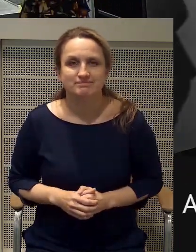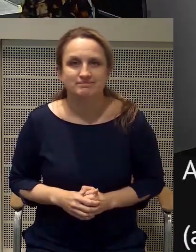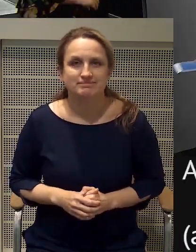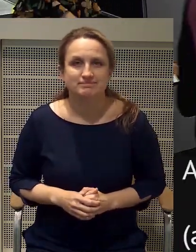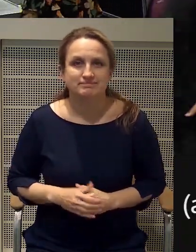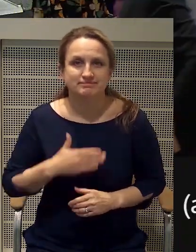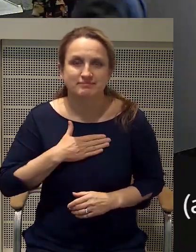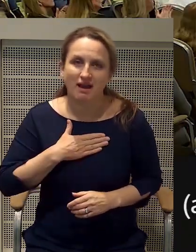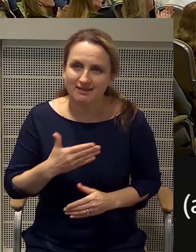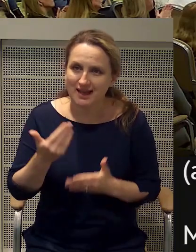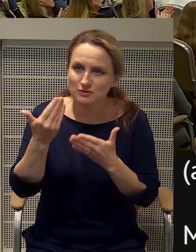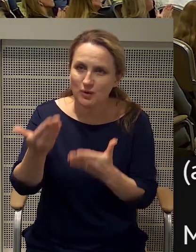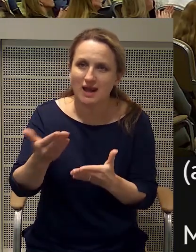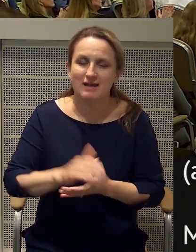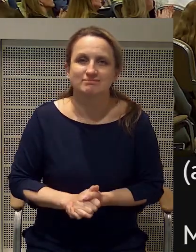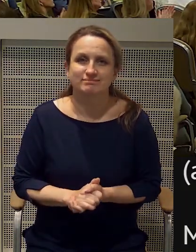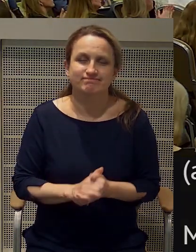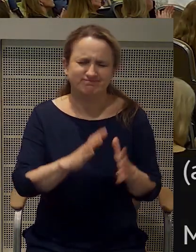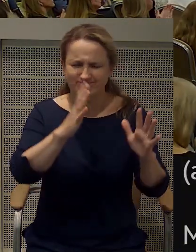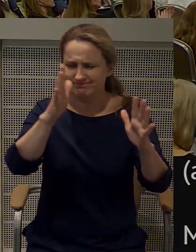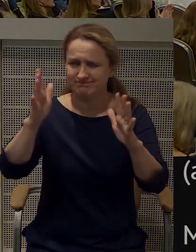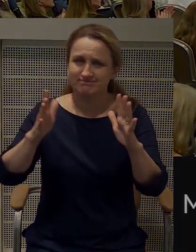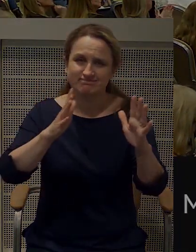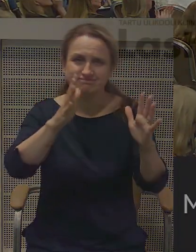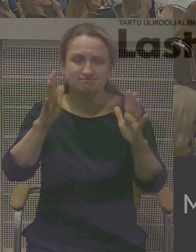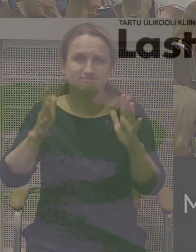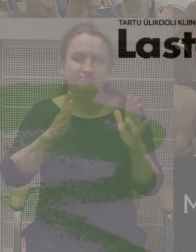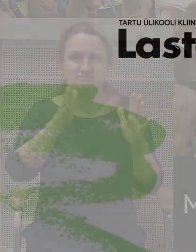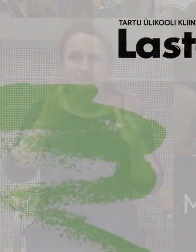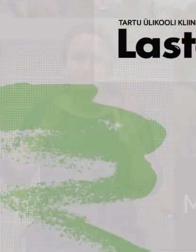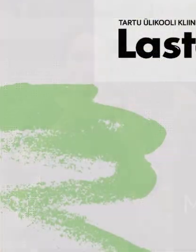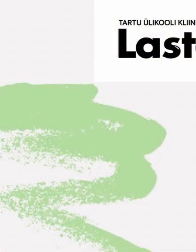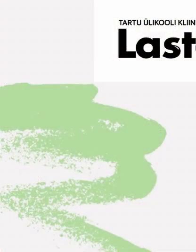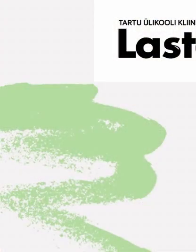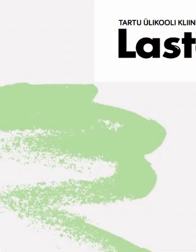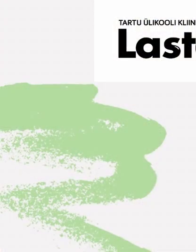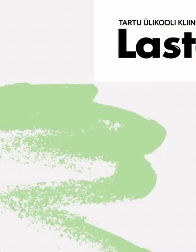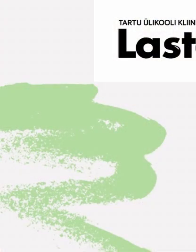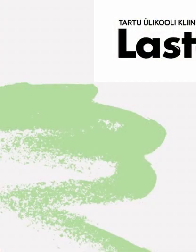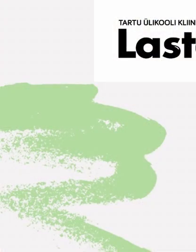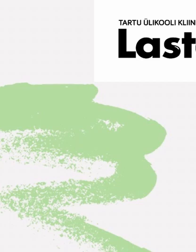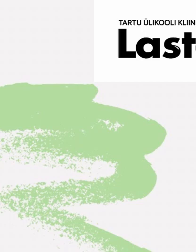they were crucial. I'm really sorry, Cassandra. Thank you, Siiri.